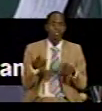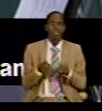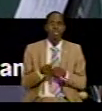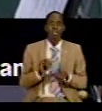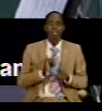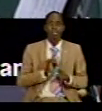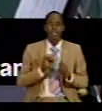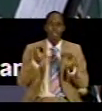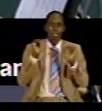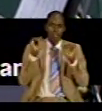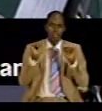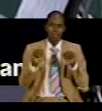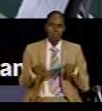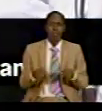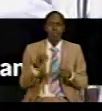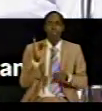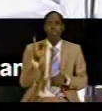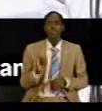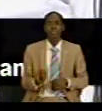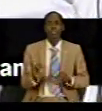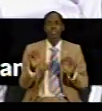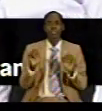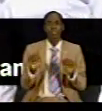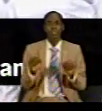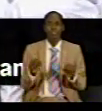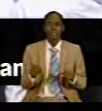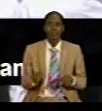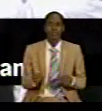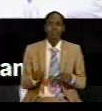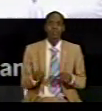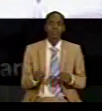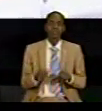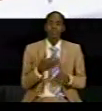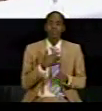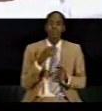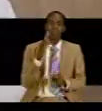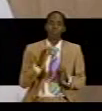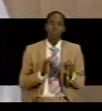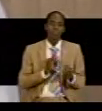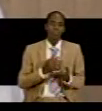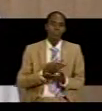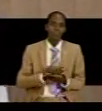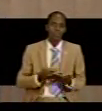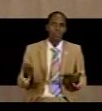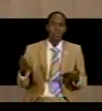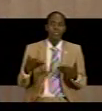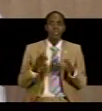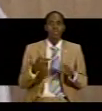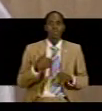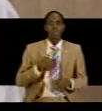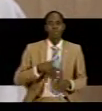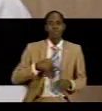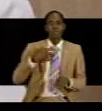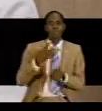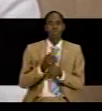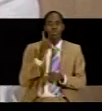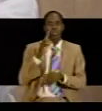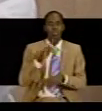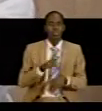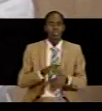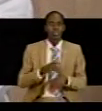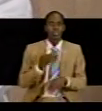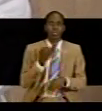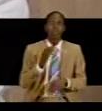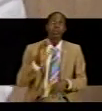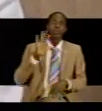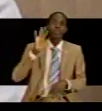I possibly can, And if I feel, let me feel just one